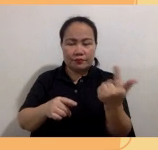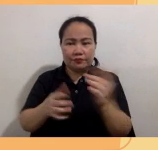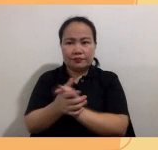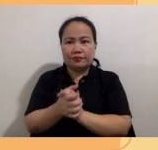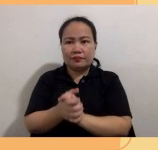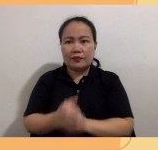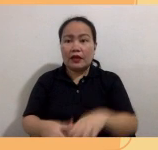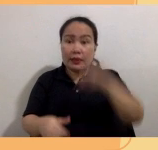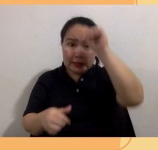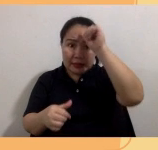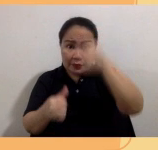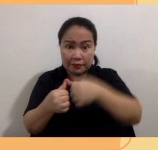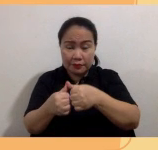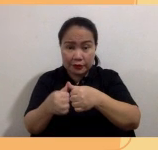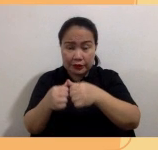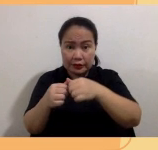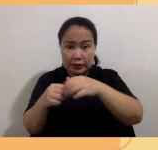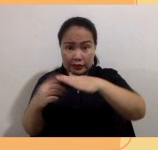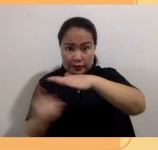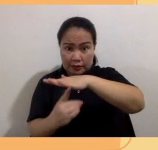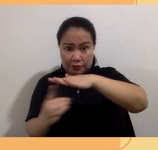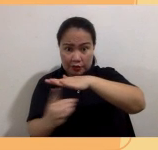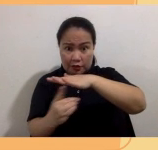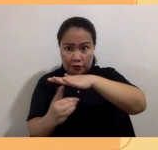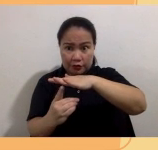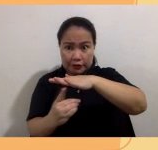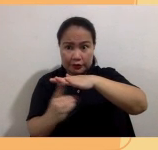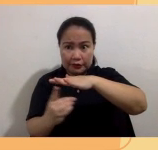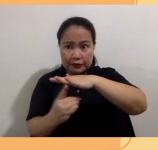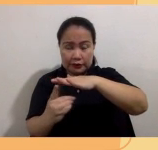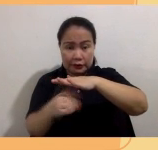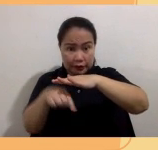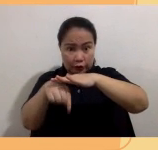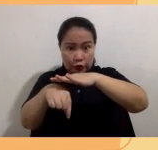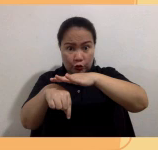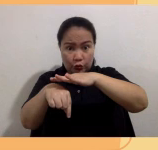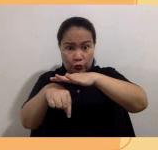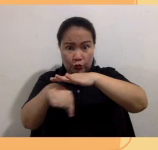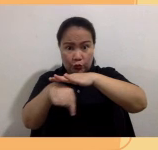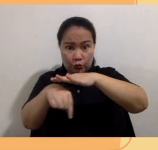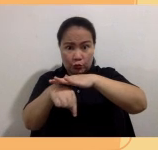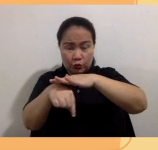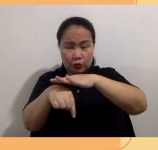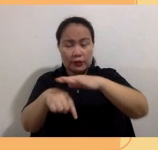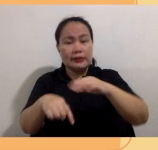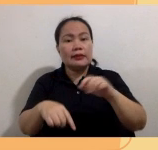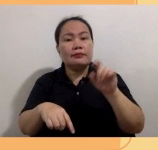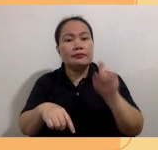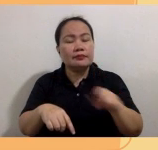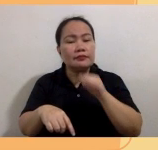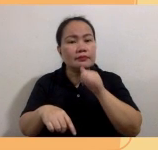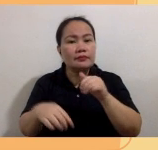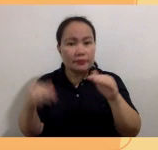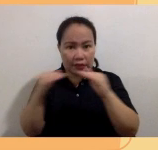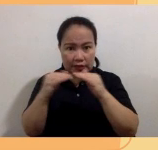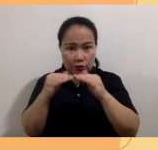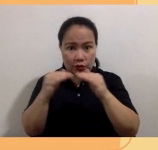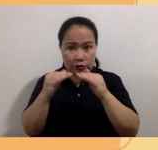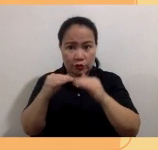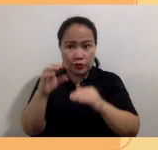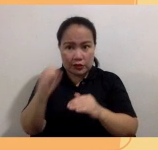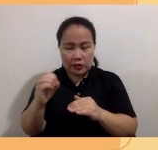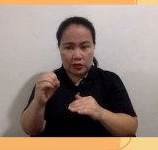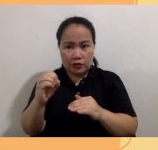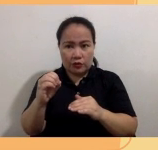that your Q o yung denominator natin, it must not be equal to 0. So, hindi dapat